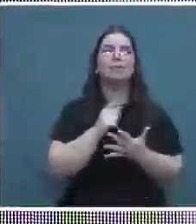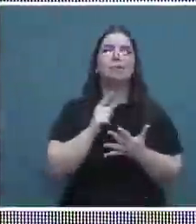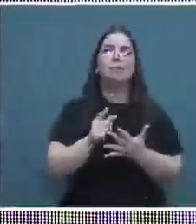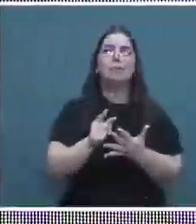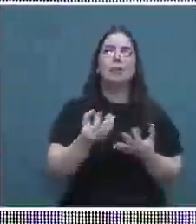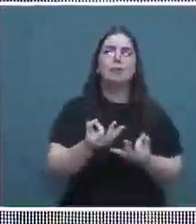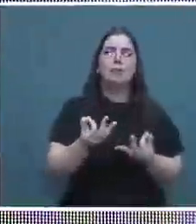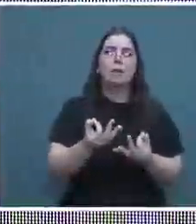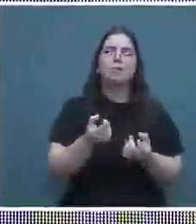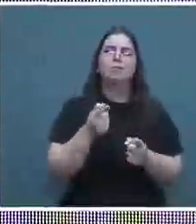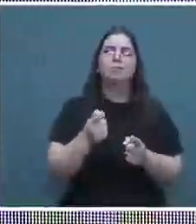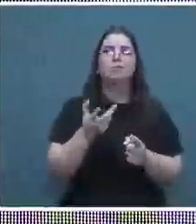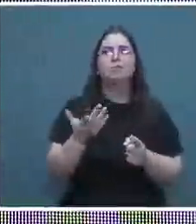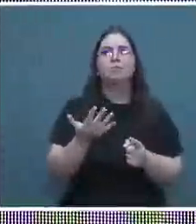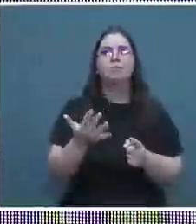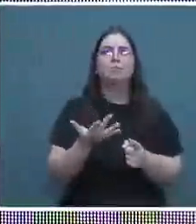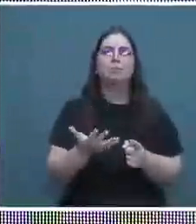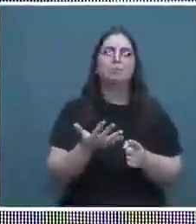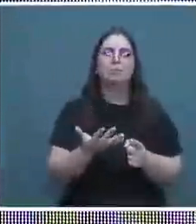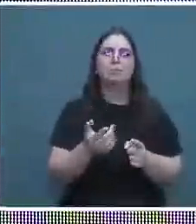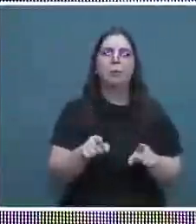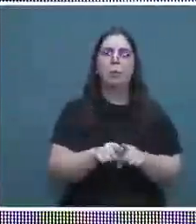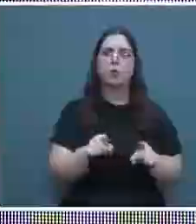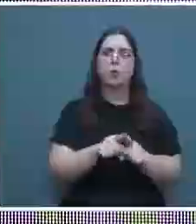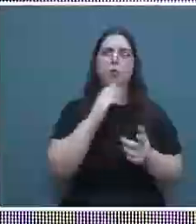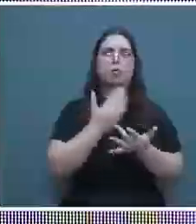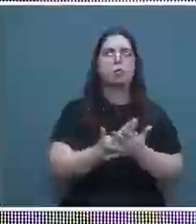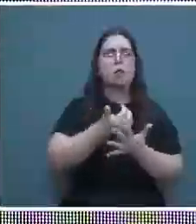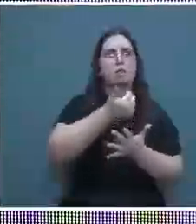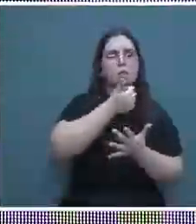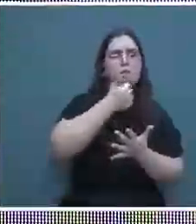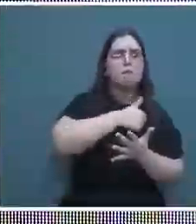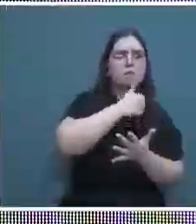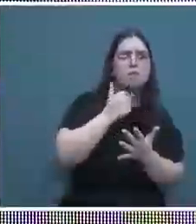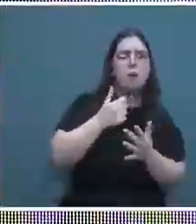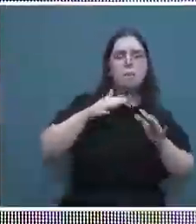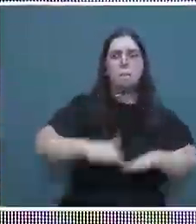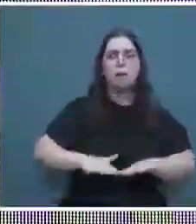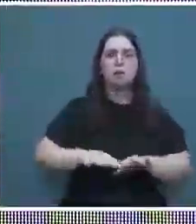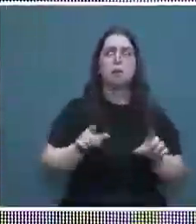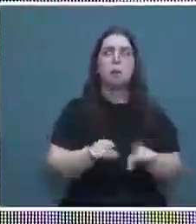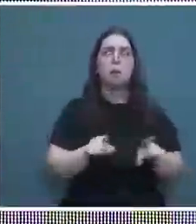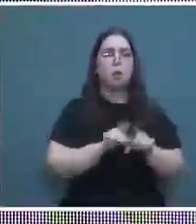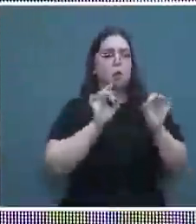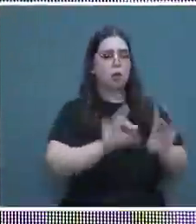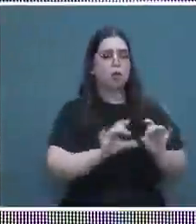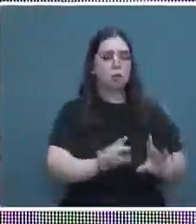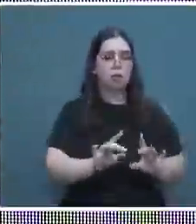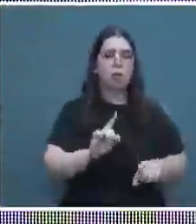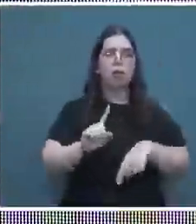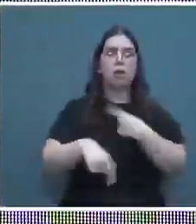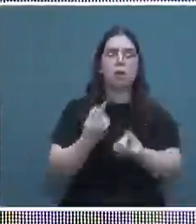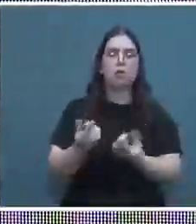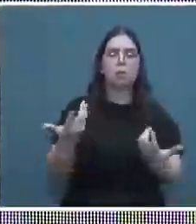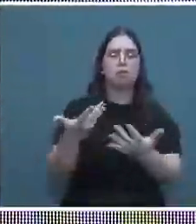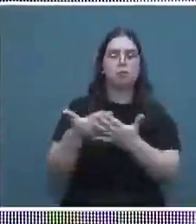it's costly, it has much less cost into preventing a war rather than entering in a war and then try to find